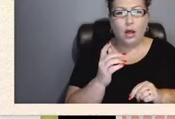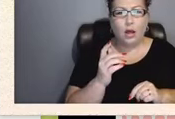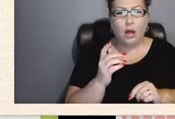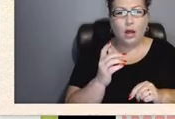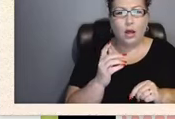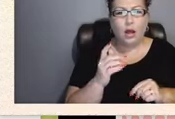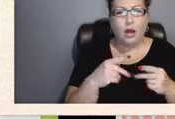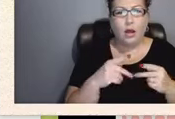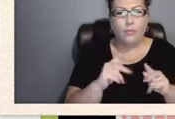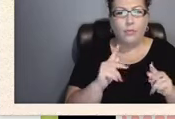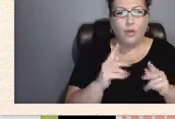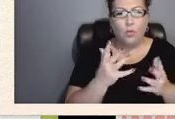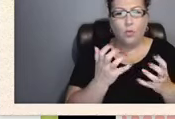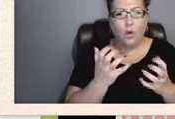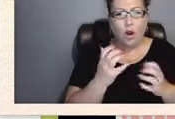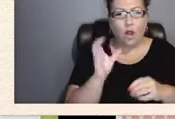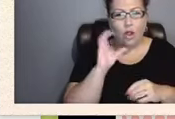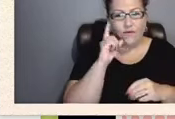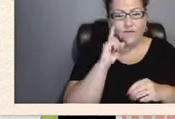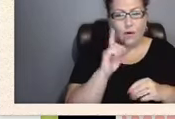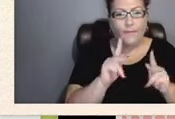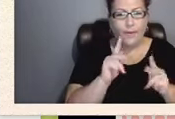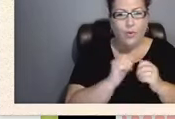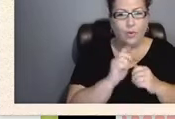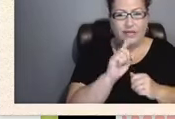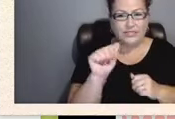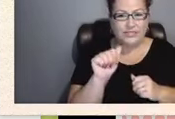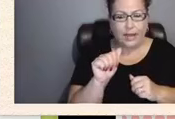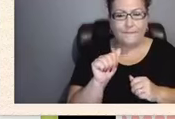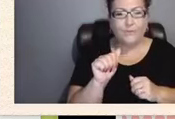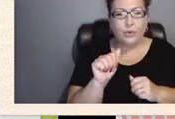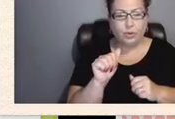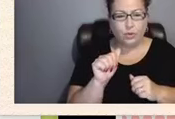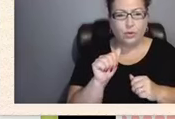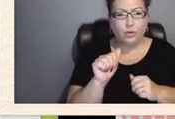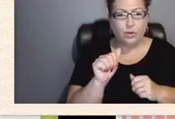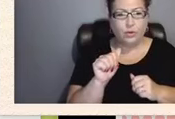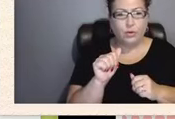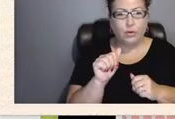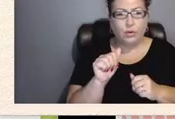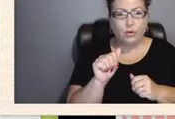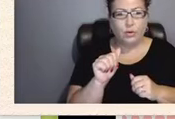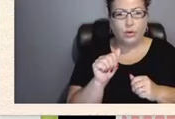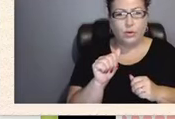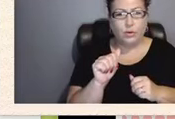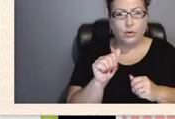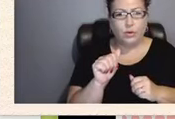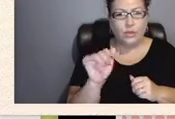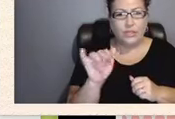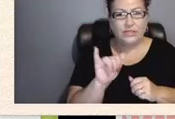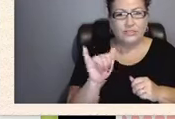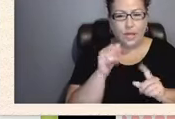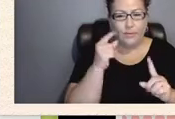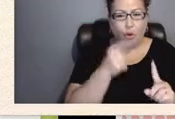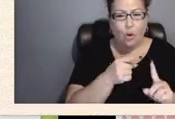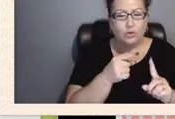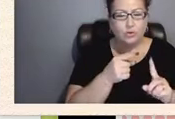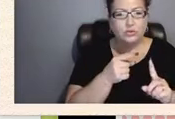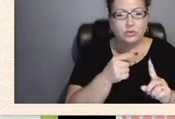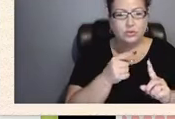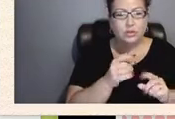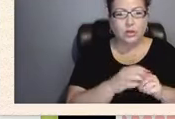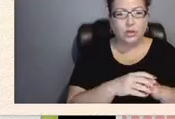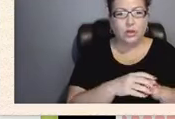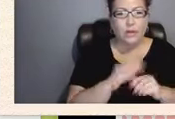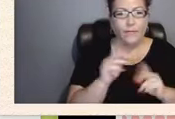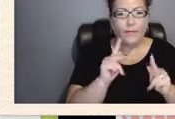people with the same goals, the same mindset, people that know